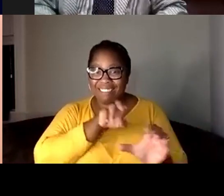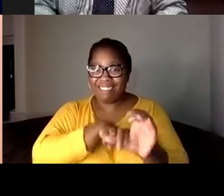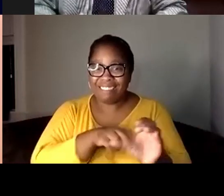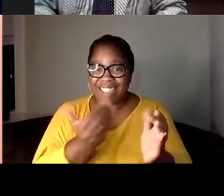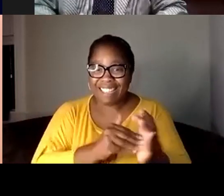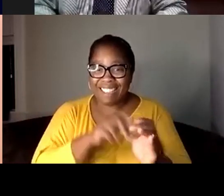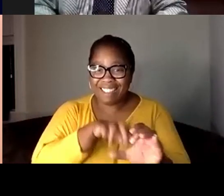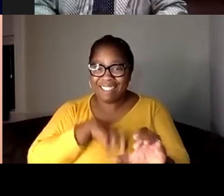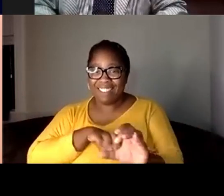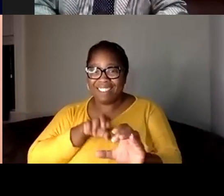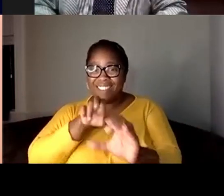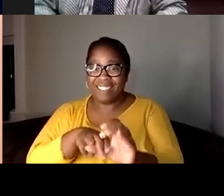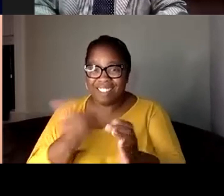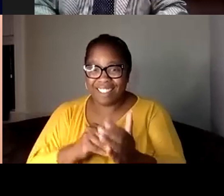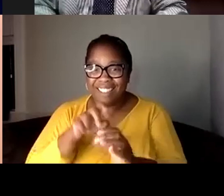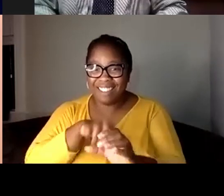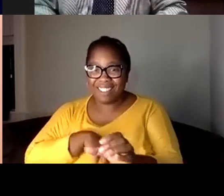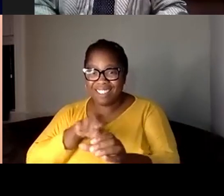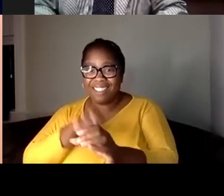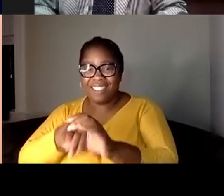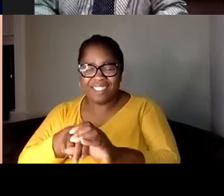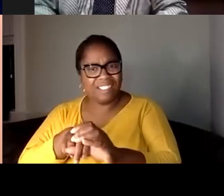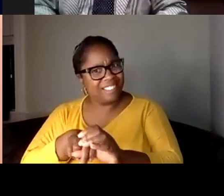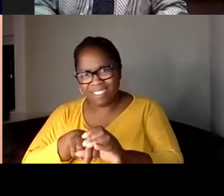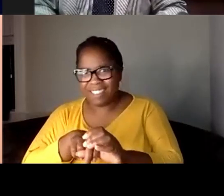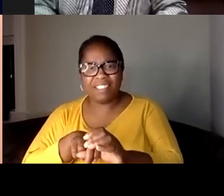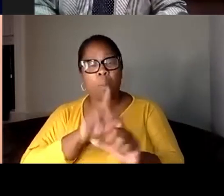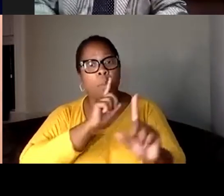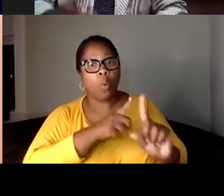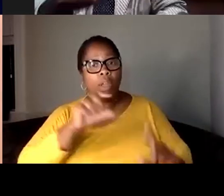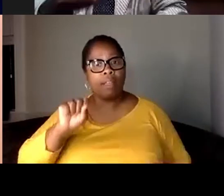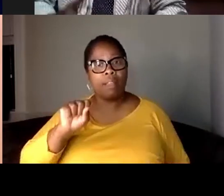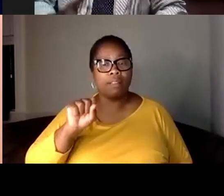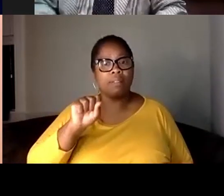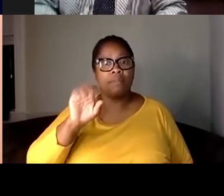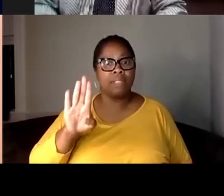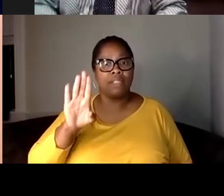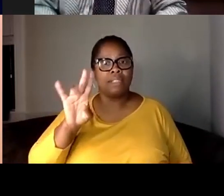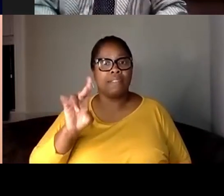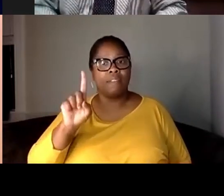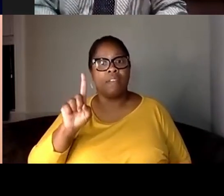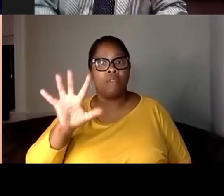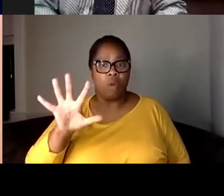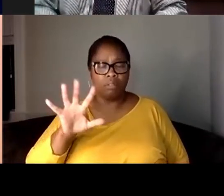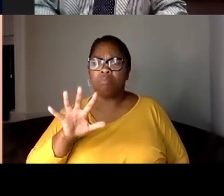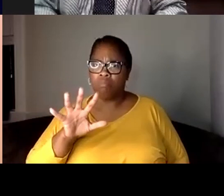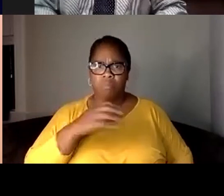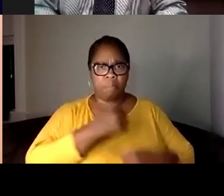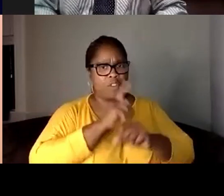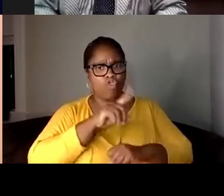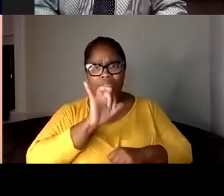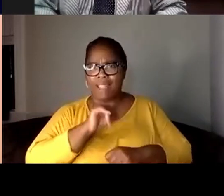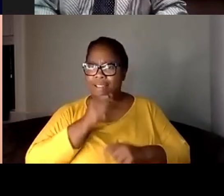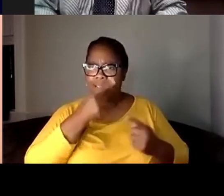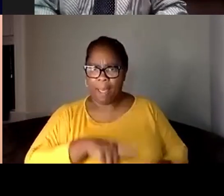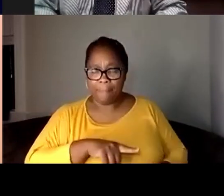point of SB 7331 is to make sure that that doesn't happen. You also mentioned the records bill that my